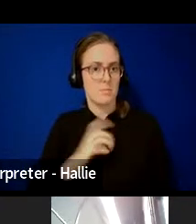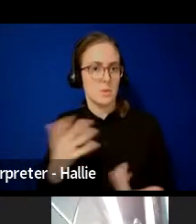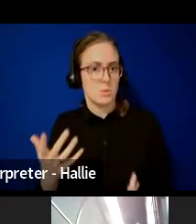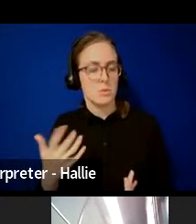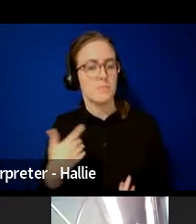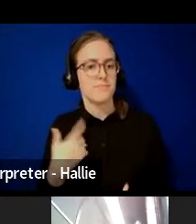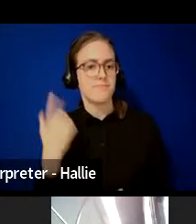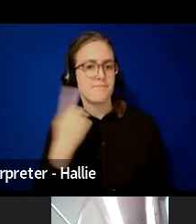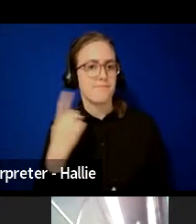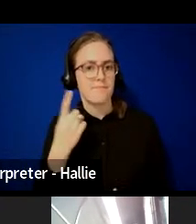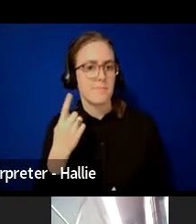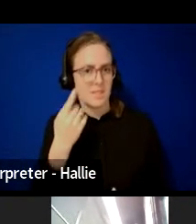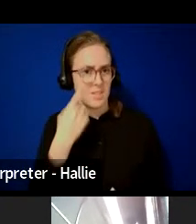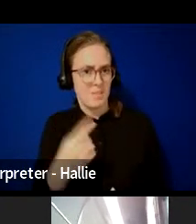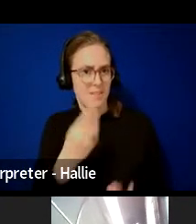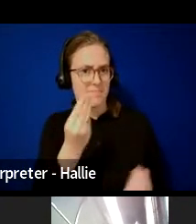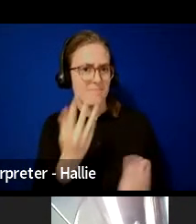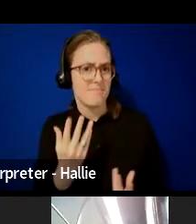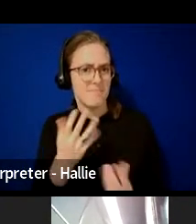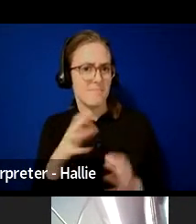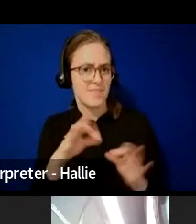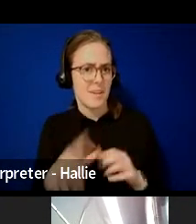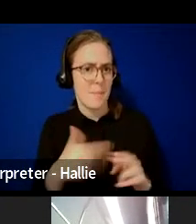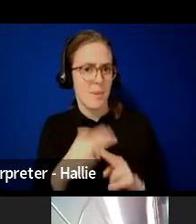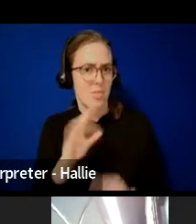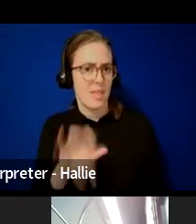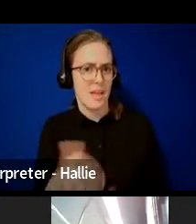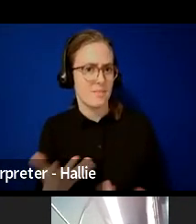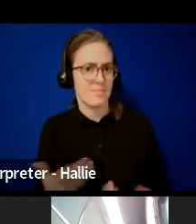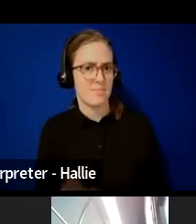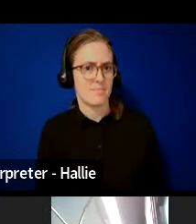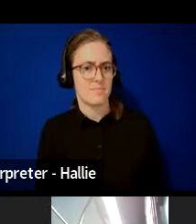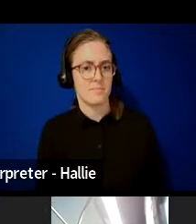you just a few minutes to just talk to us about that.